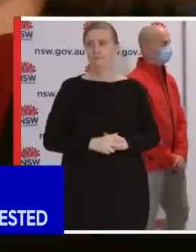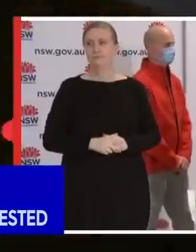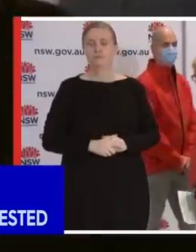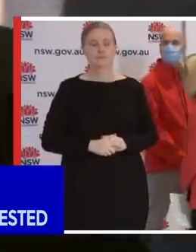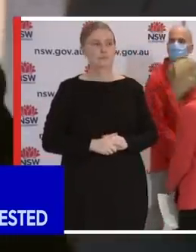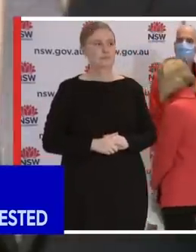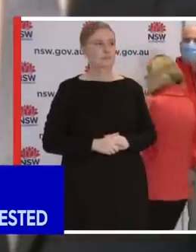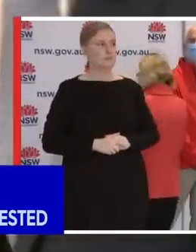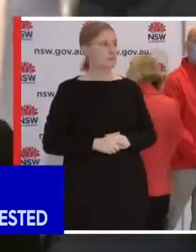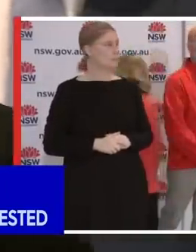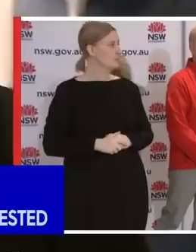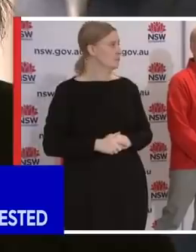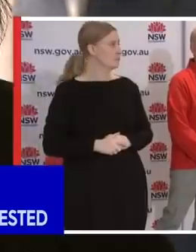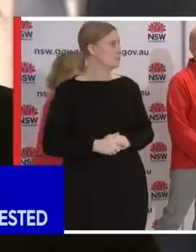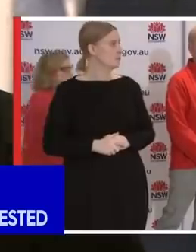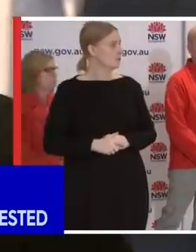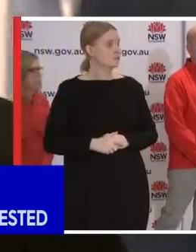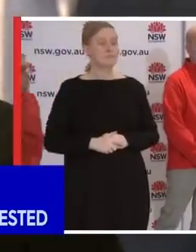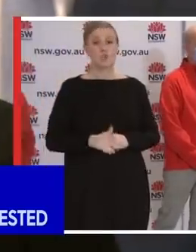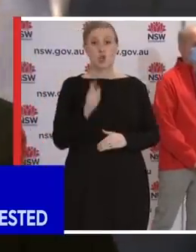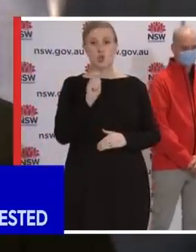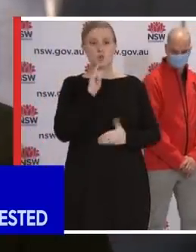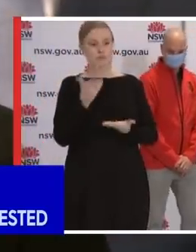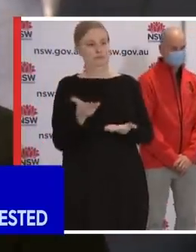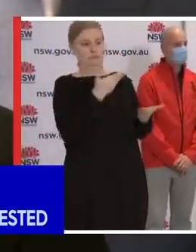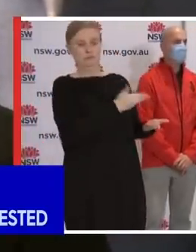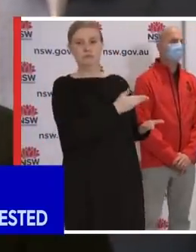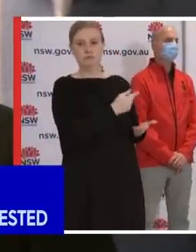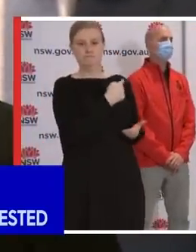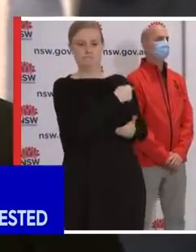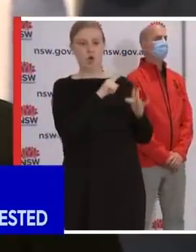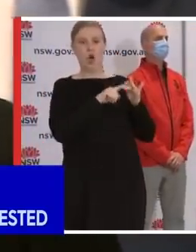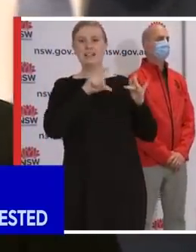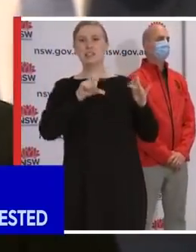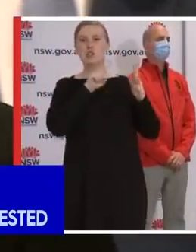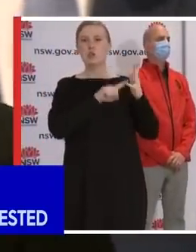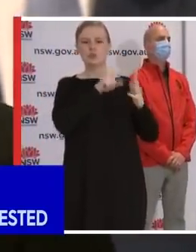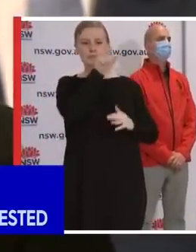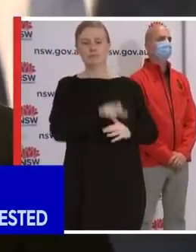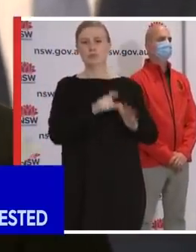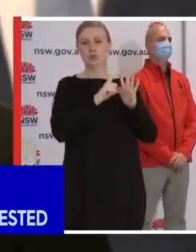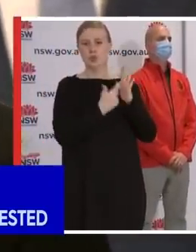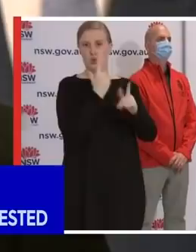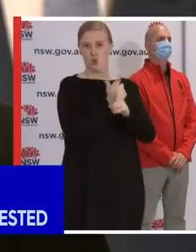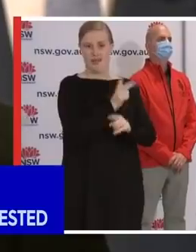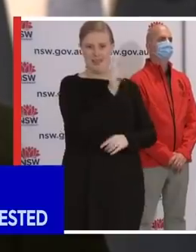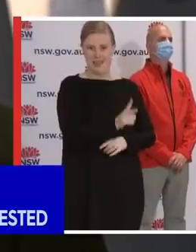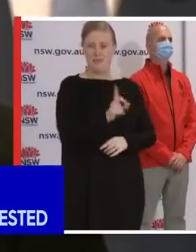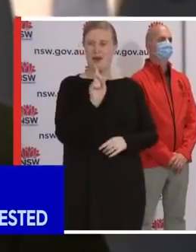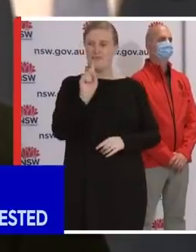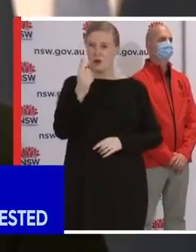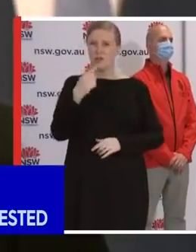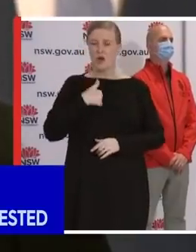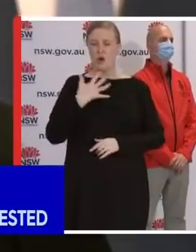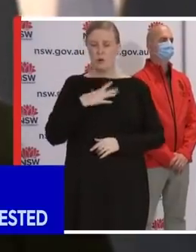Sorry, before I hand back to Dr. Todorow, can I also make this point, that it's not so much when it comes to intensive care units and the number of patients in there,